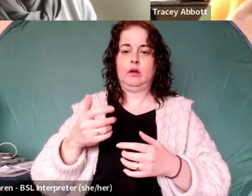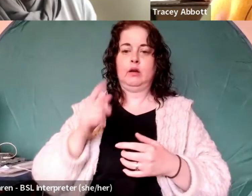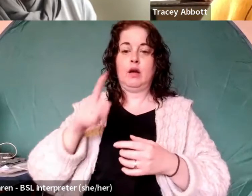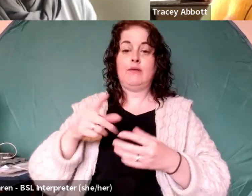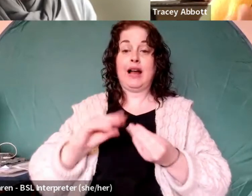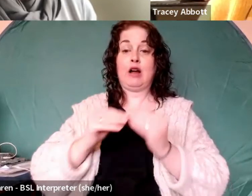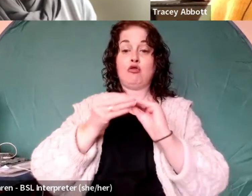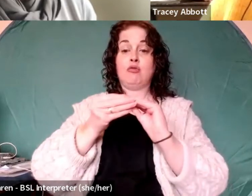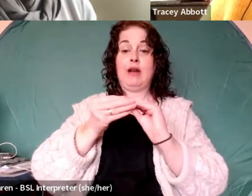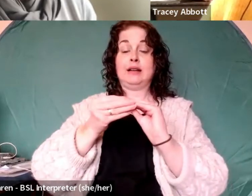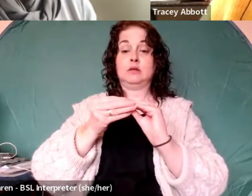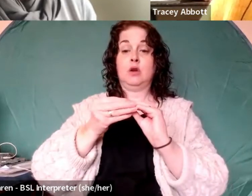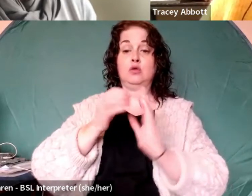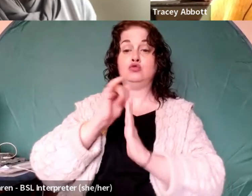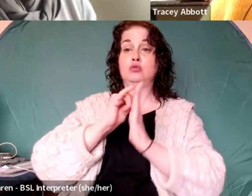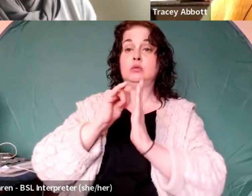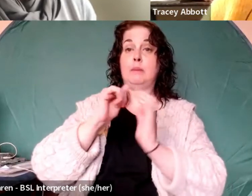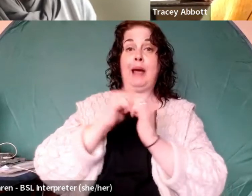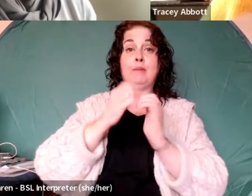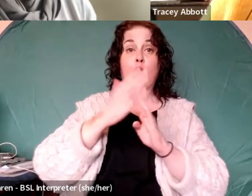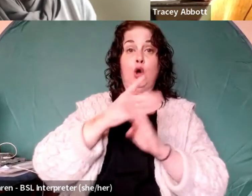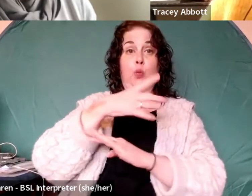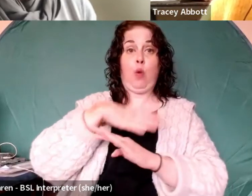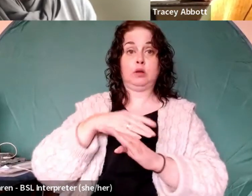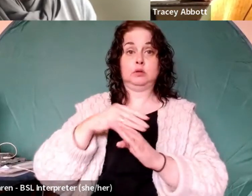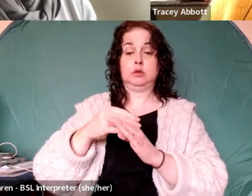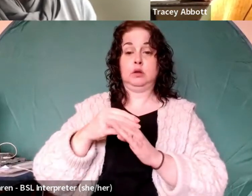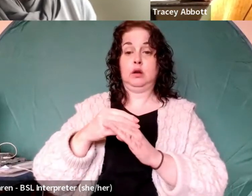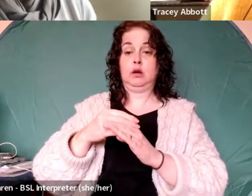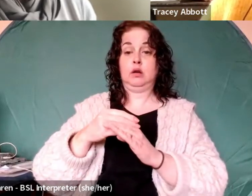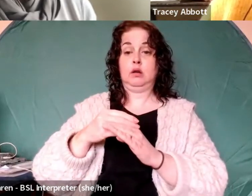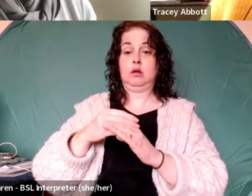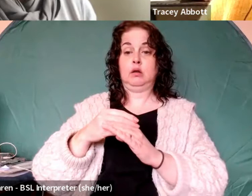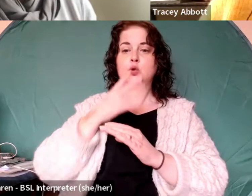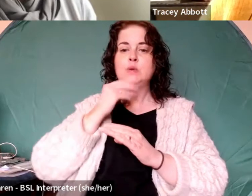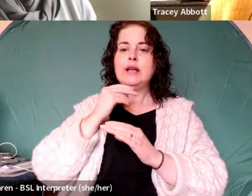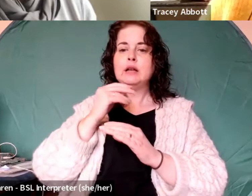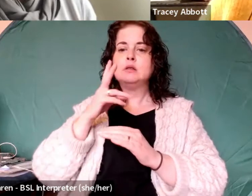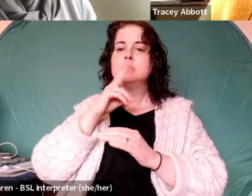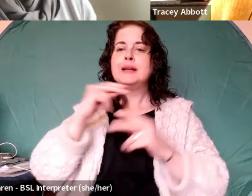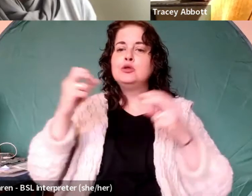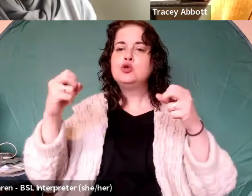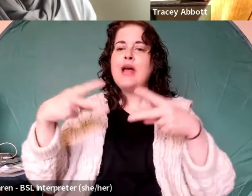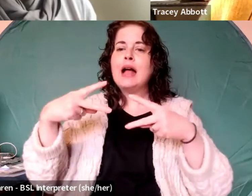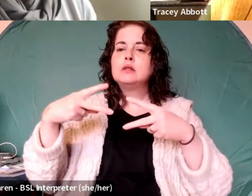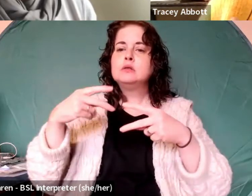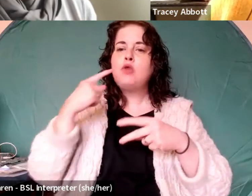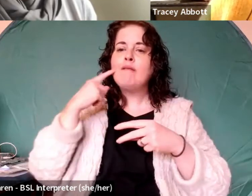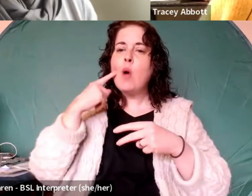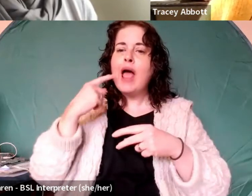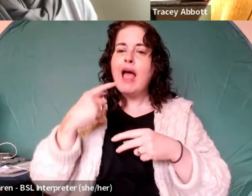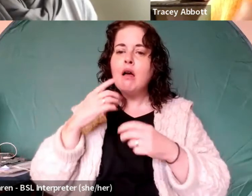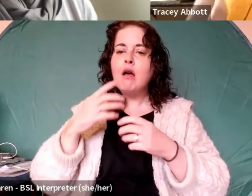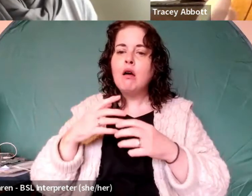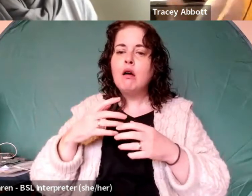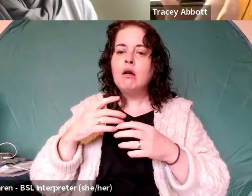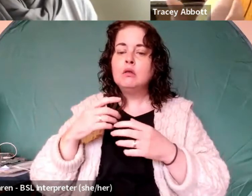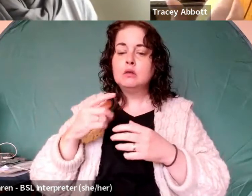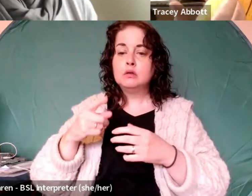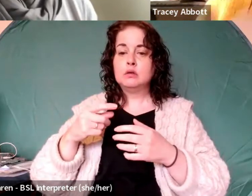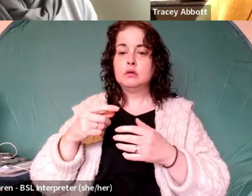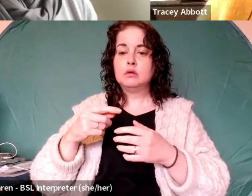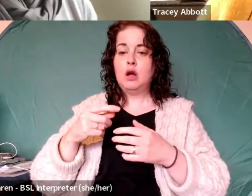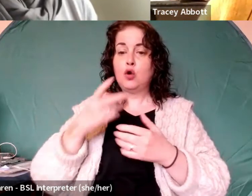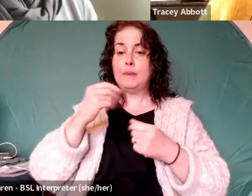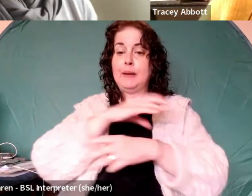the documentation that you want using speech-to-text software, do you care? I could be missing my 2 front